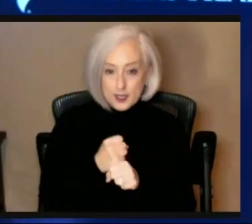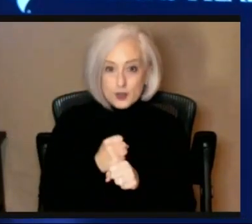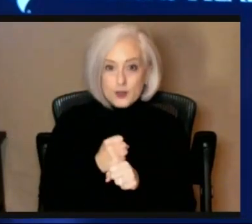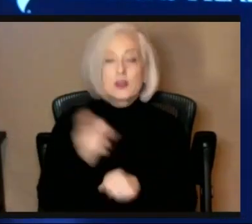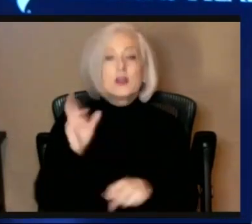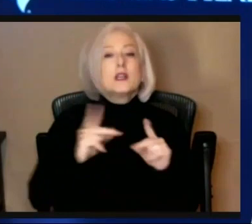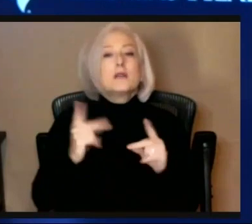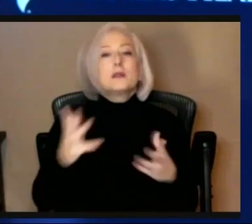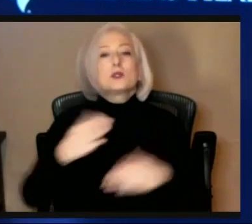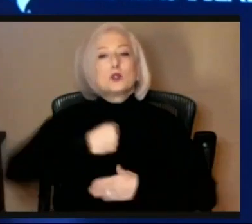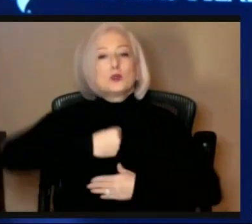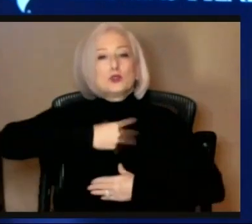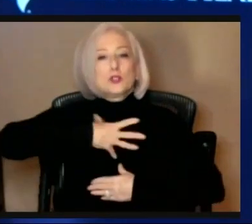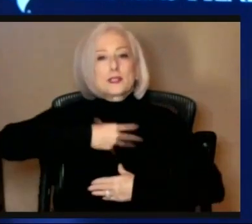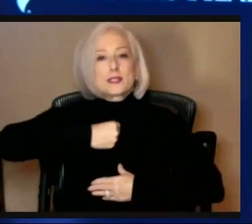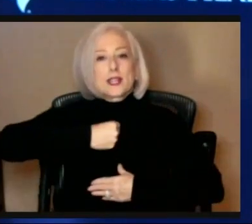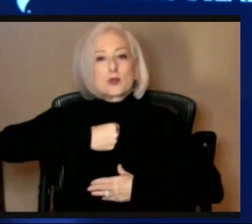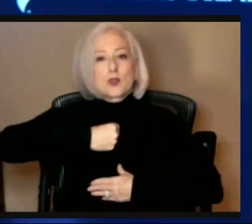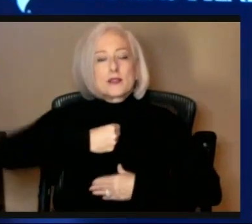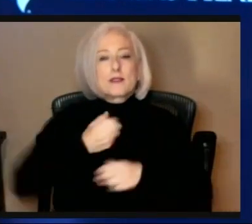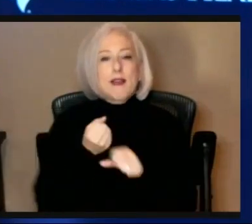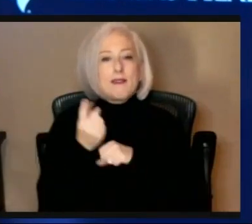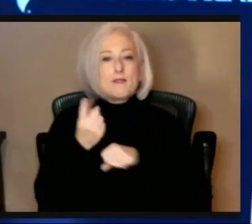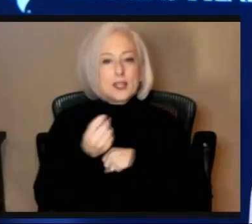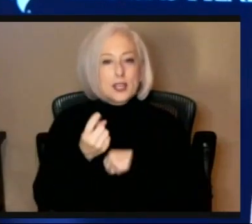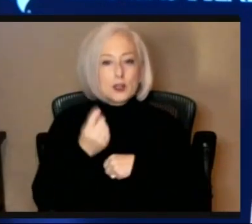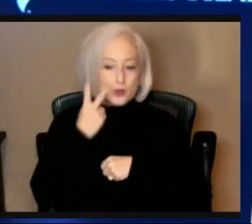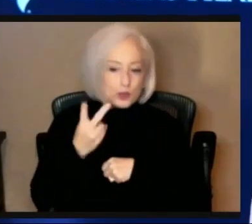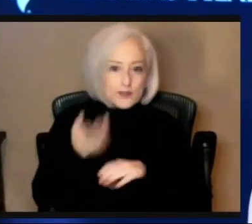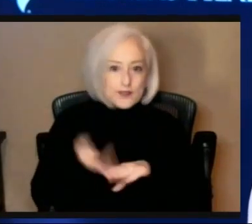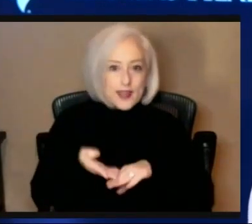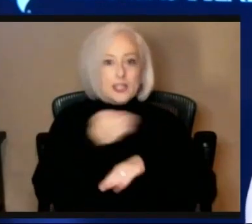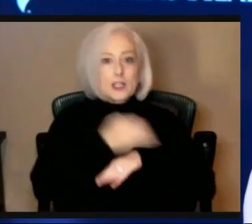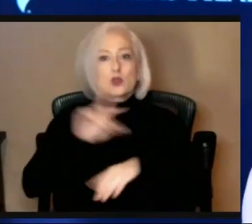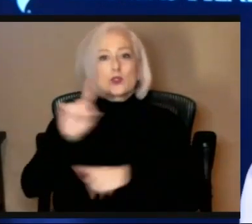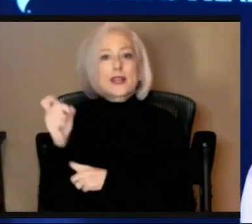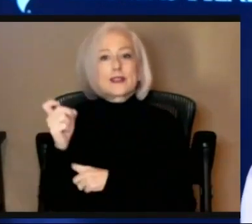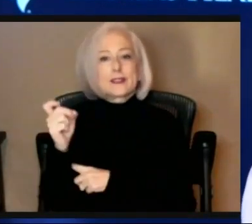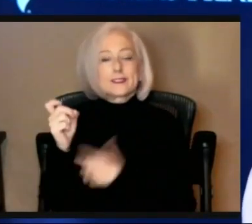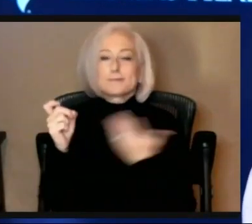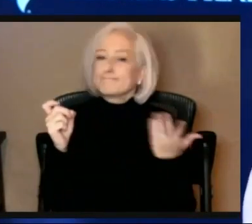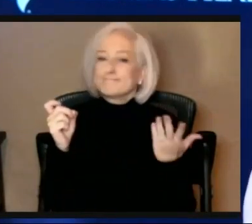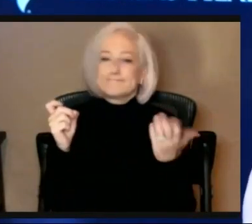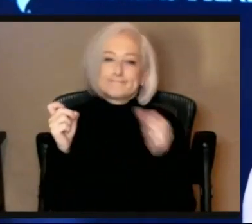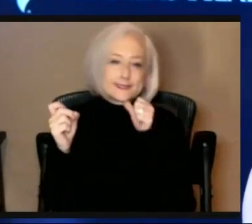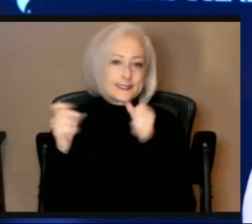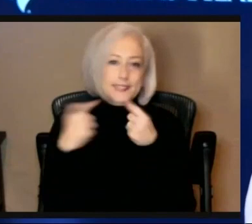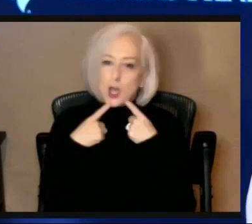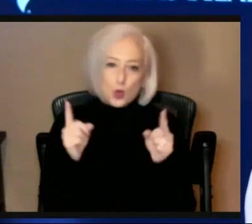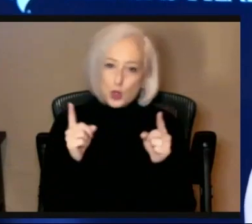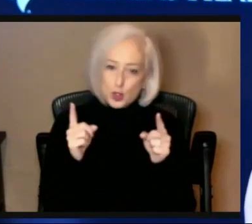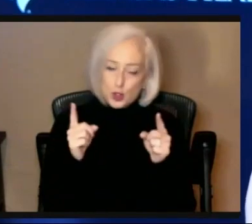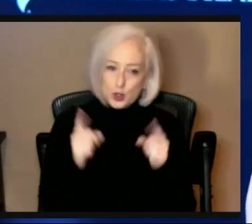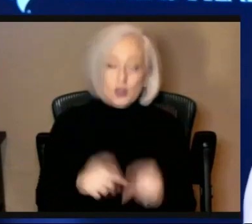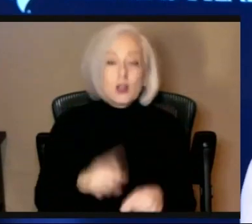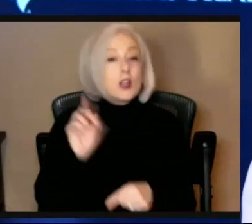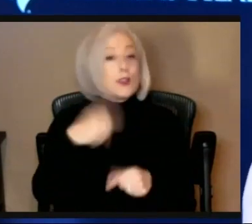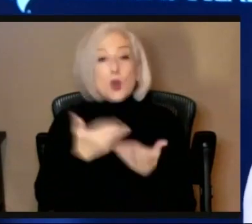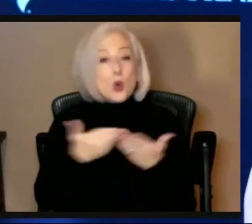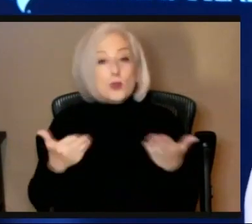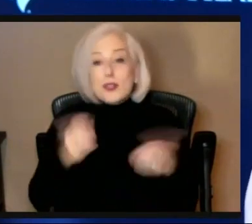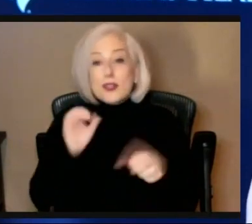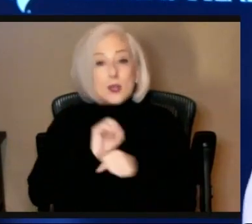on yearly exams to see if that can increase your diagnosis. Unfortunately, it doesn't work. The only thing that works is a CT scan.